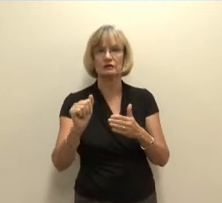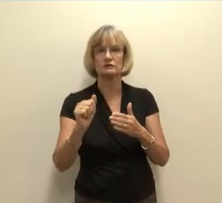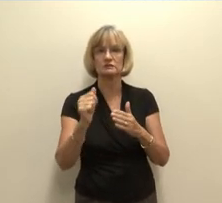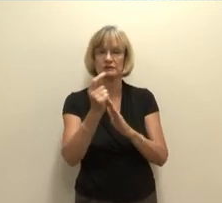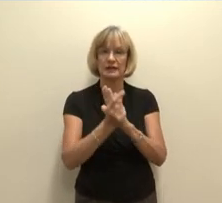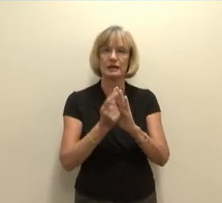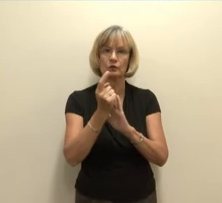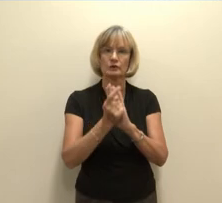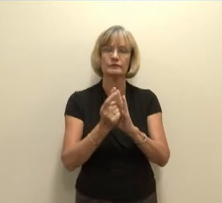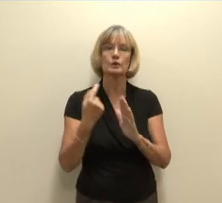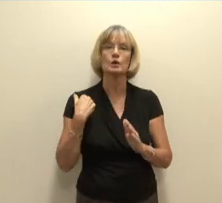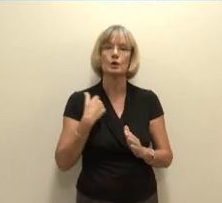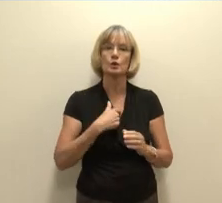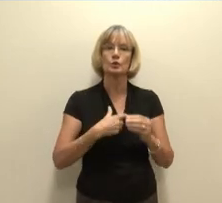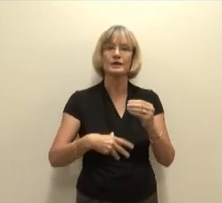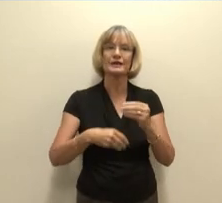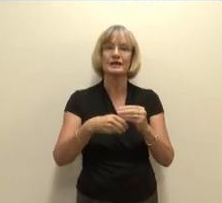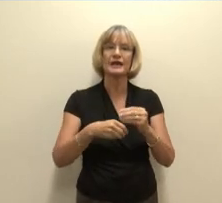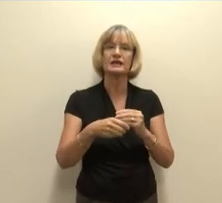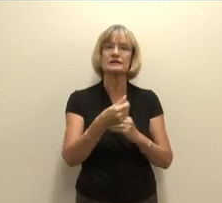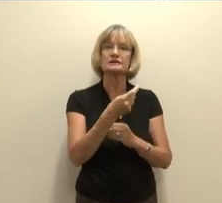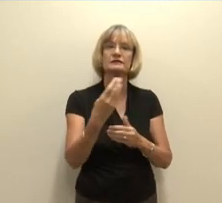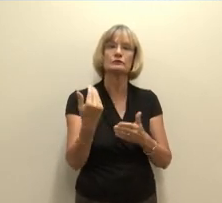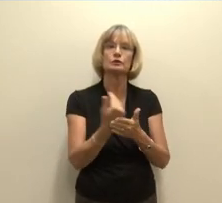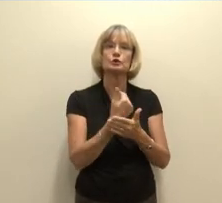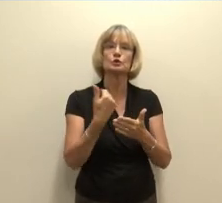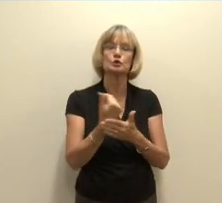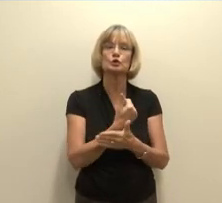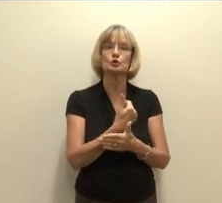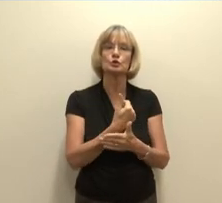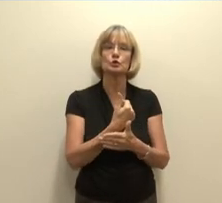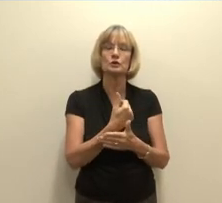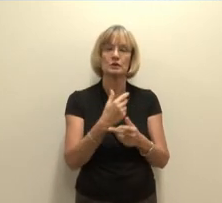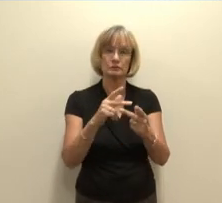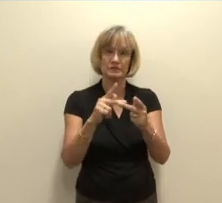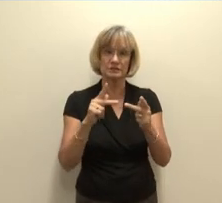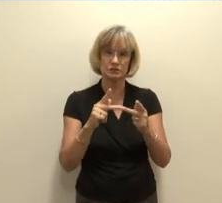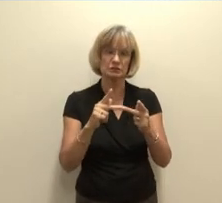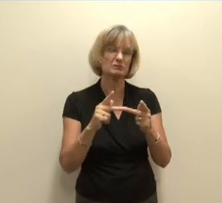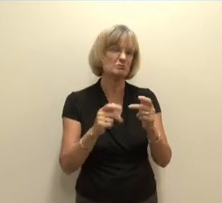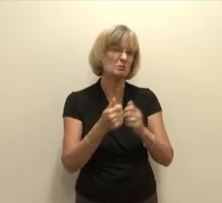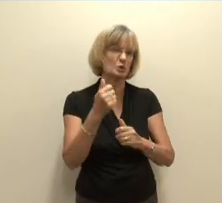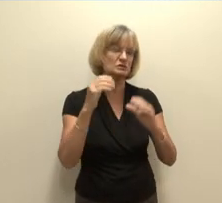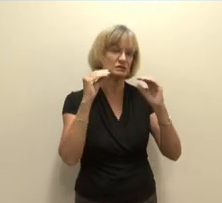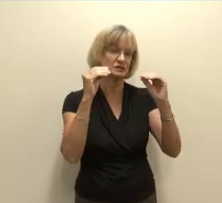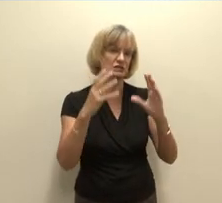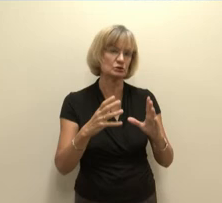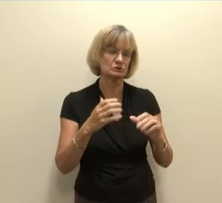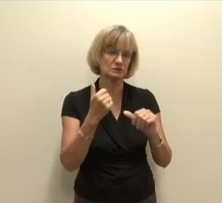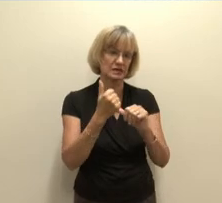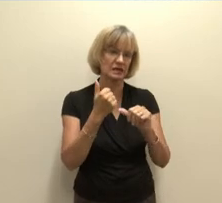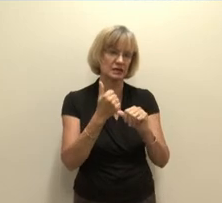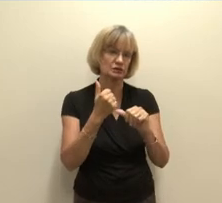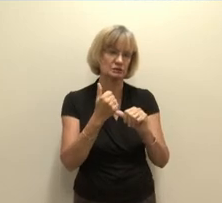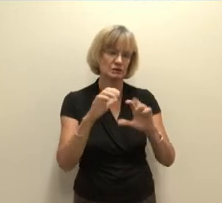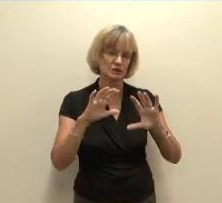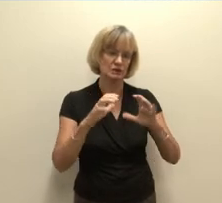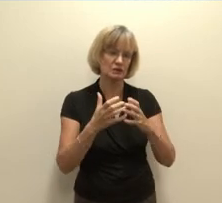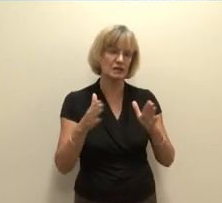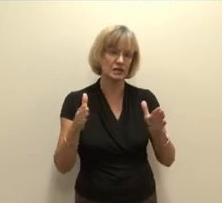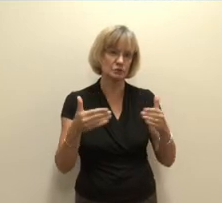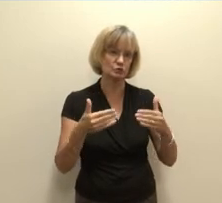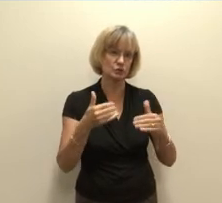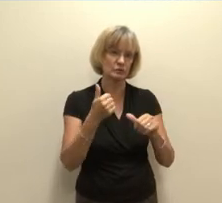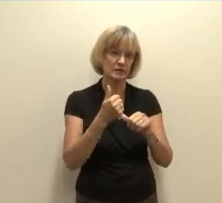We did add a number of new positions, primarily teachers and aides, classroom aides,